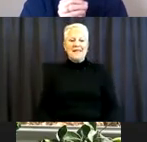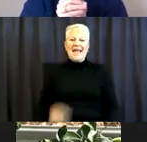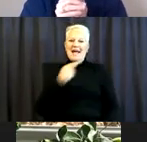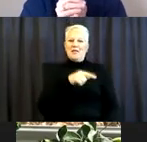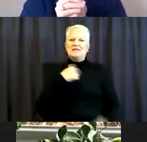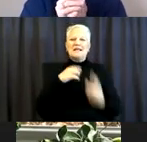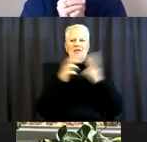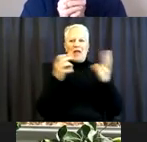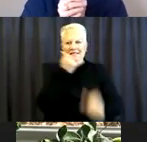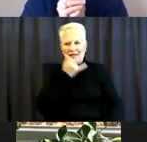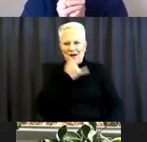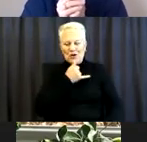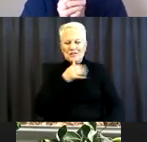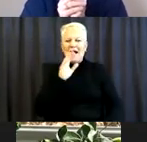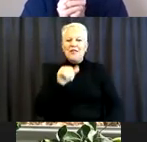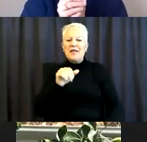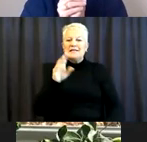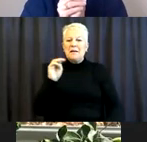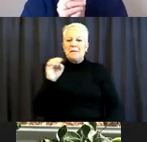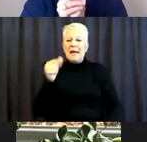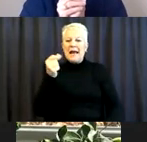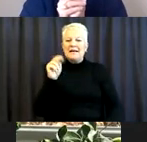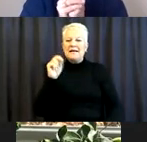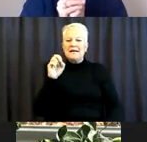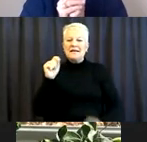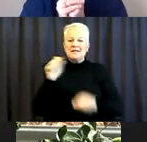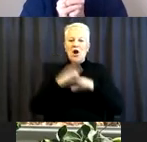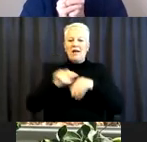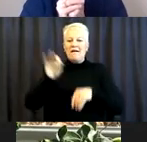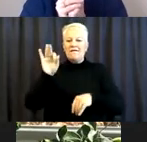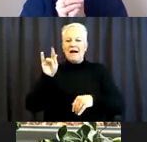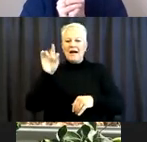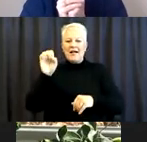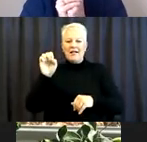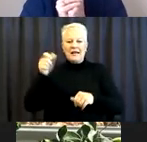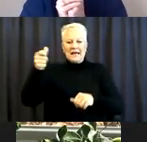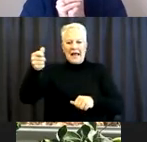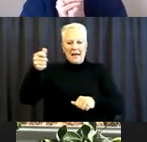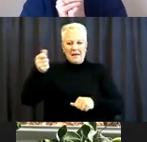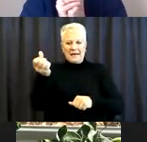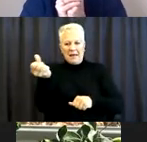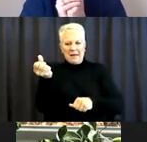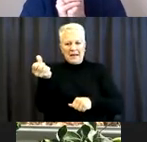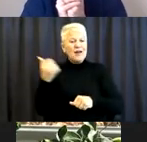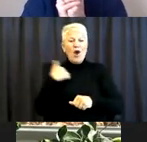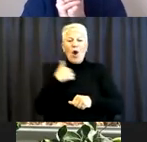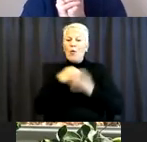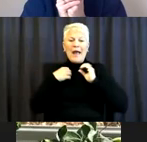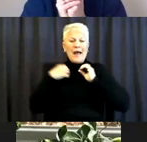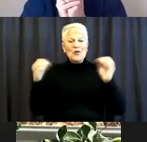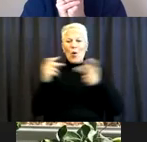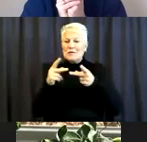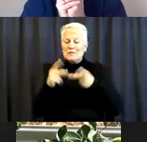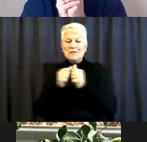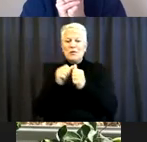This has lots of errors. This is magnetized on a file cabinet. We were working in basically no space in a Montessori